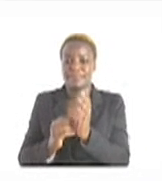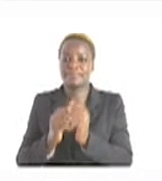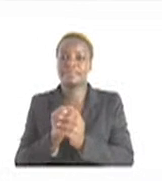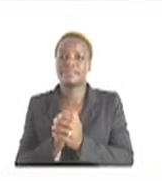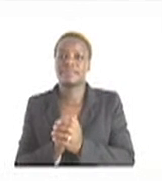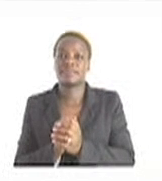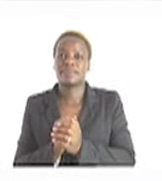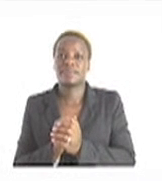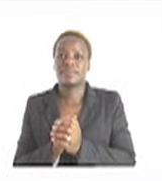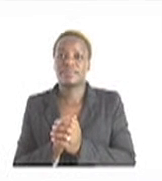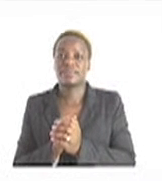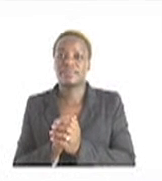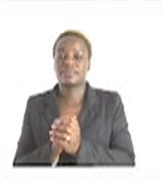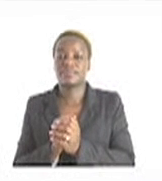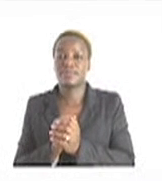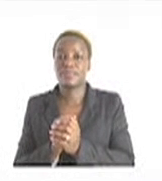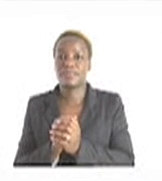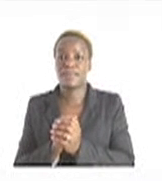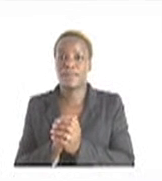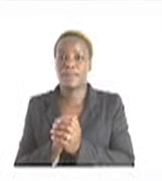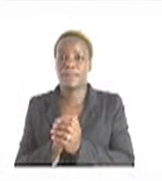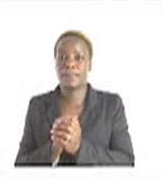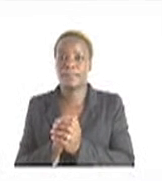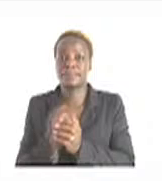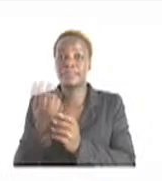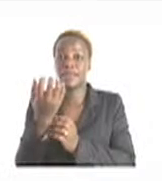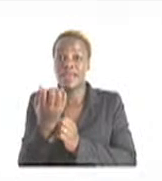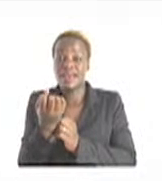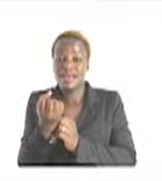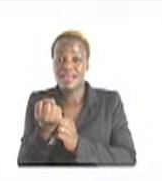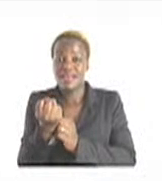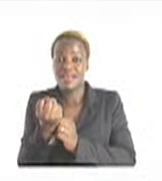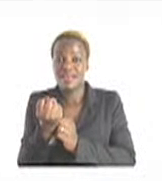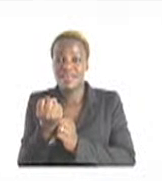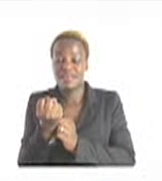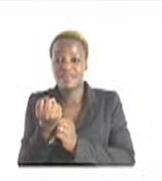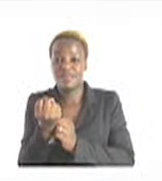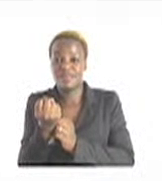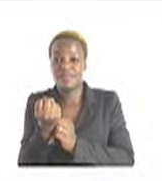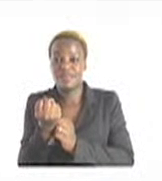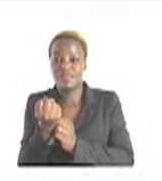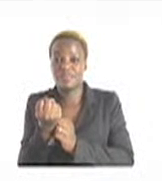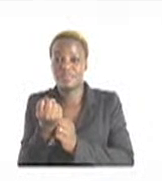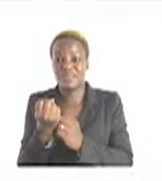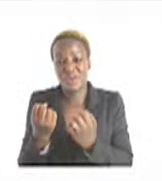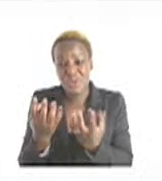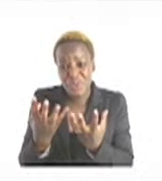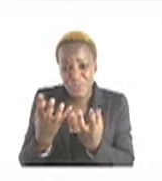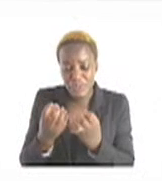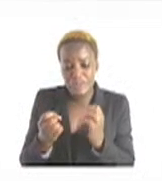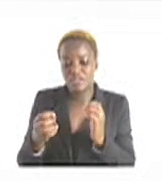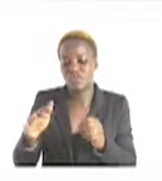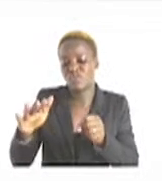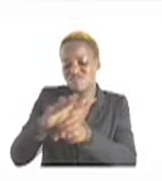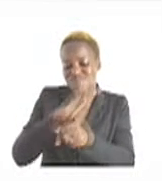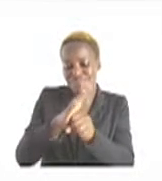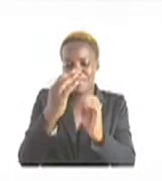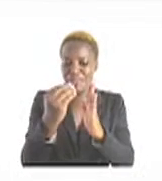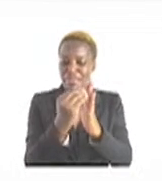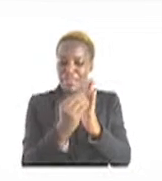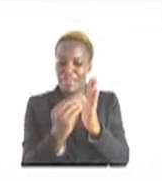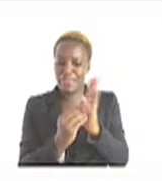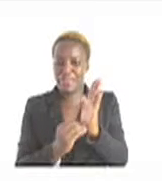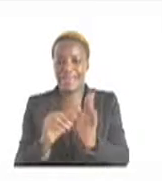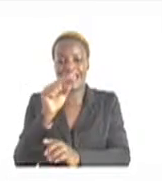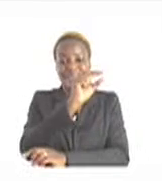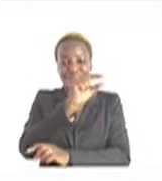dates. All right. So we have also an activity for you there whereby you will need to complete all the sentences. I am